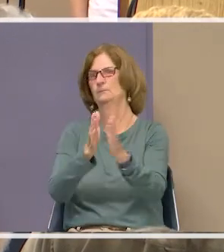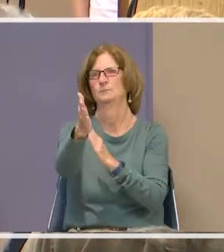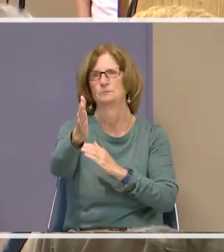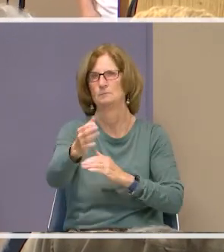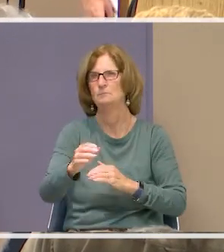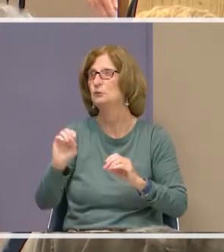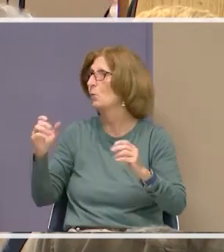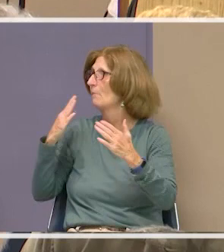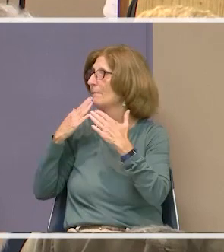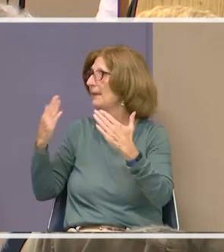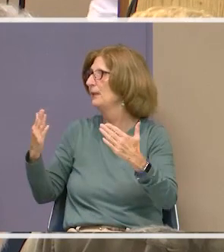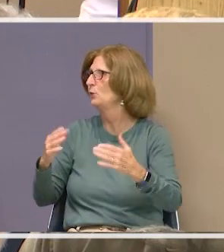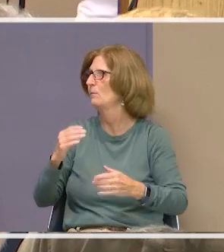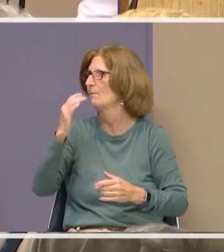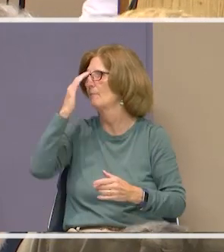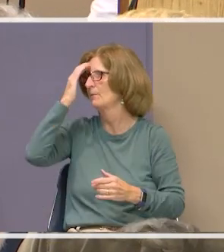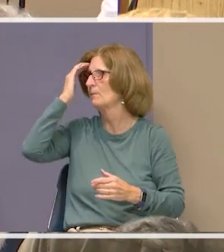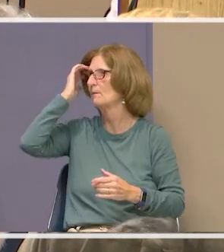you. Hi,